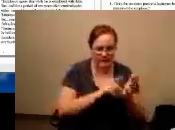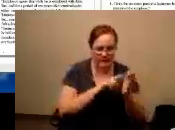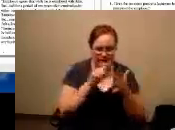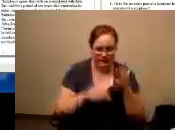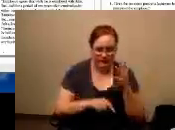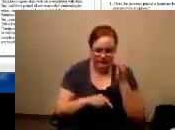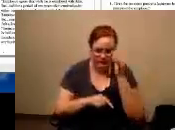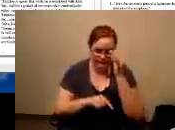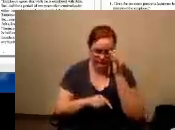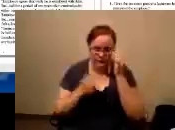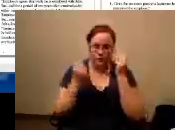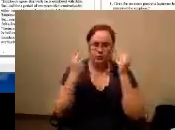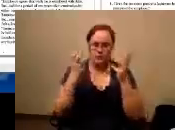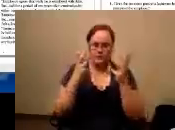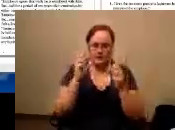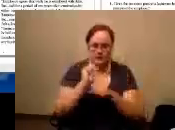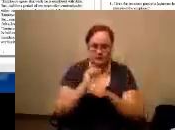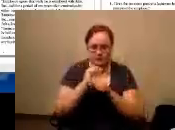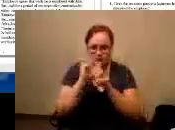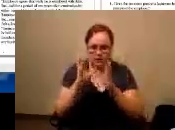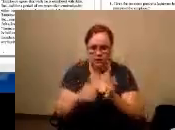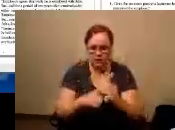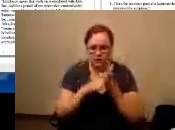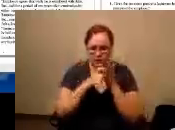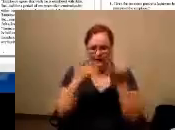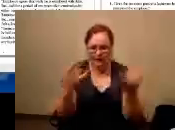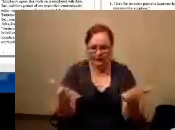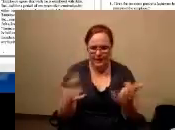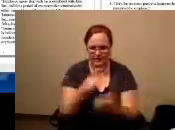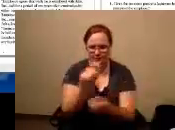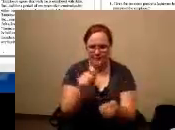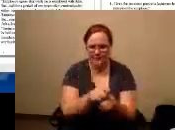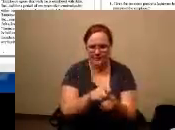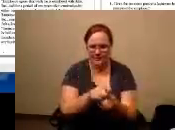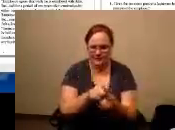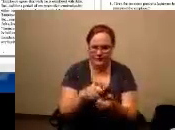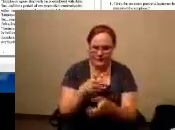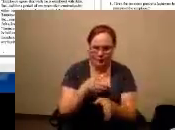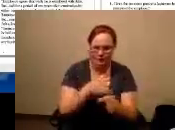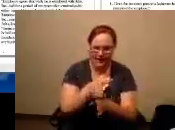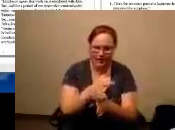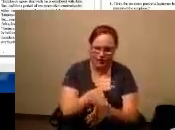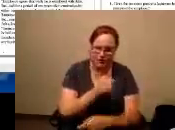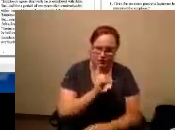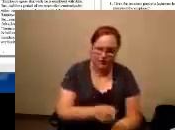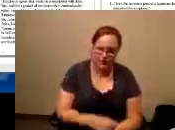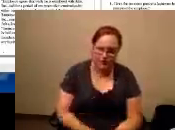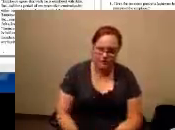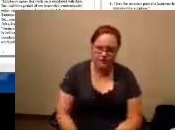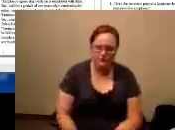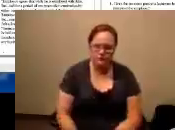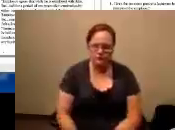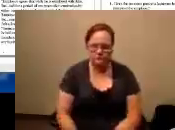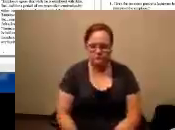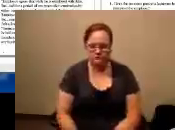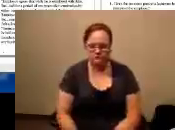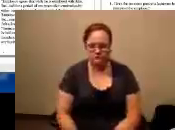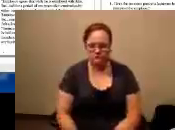these days. So many employers are now requiring them, particularly in certain professions. And